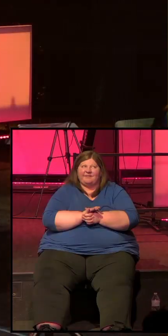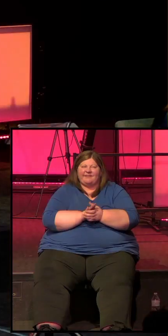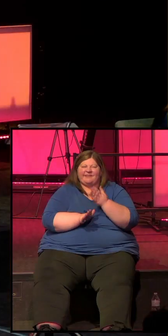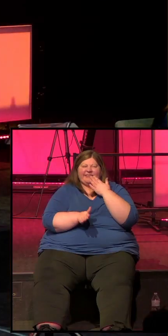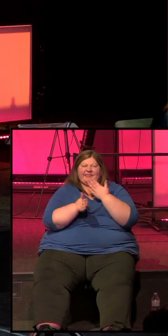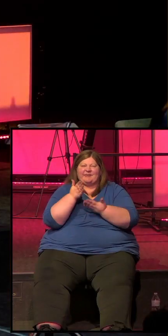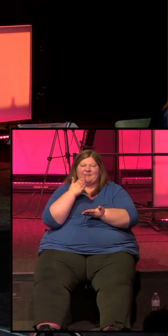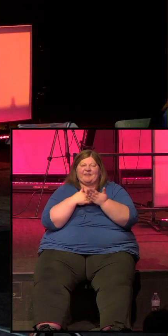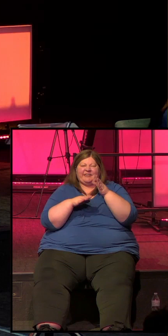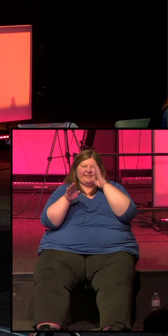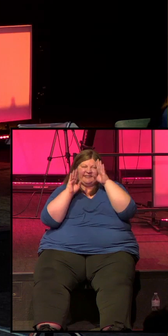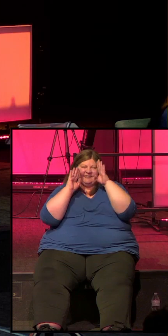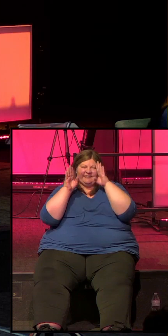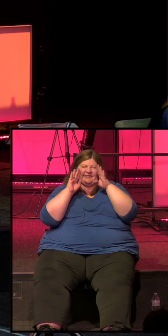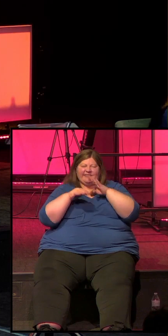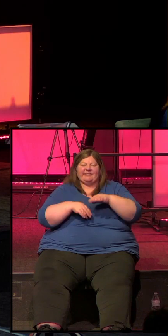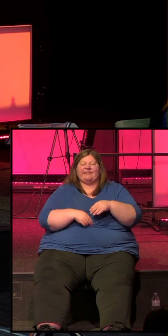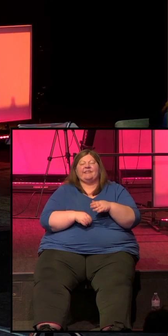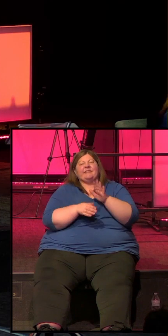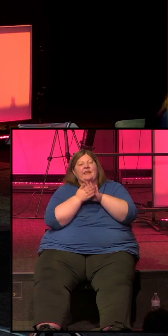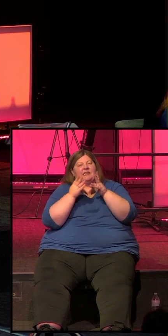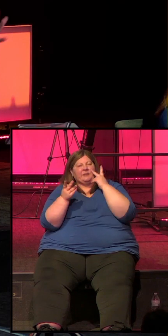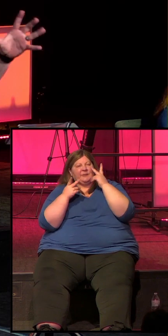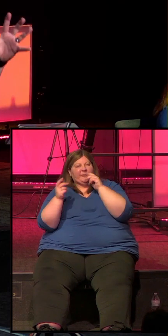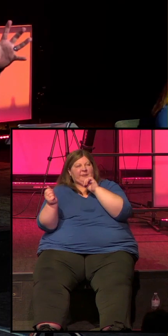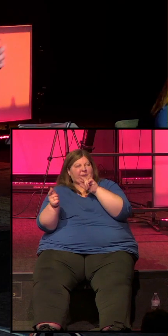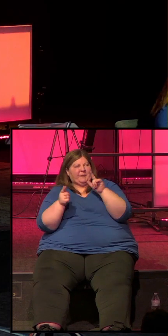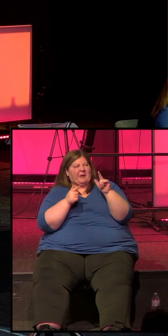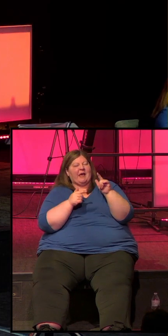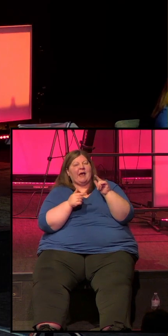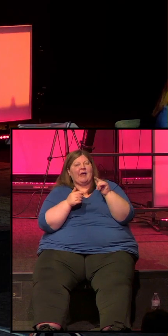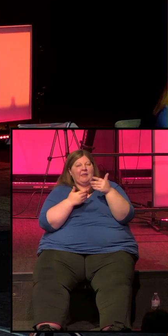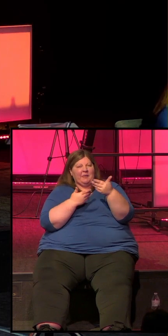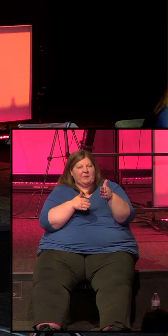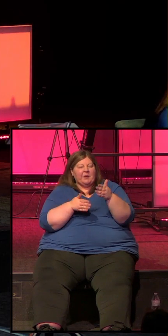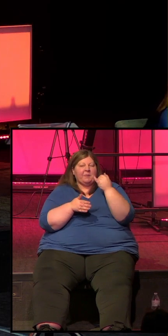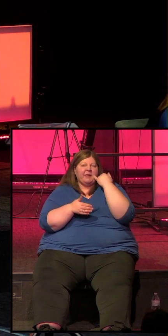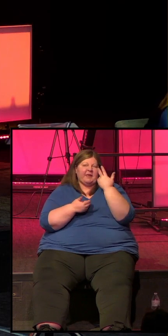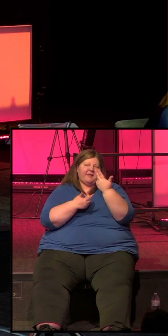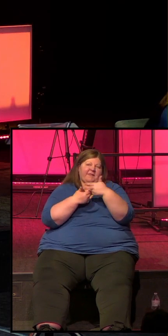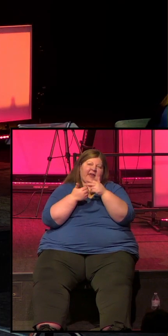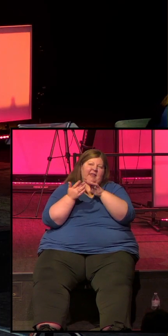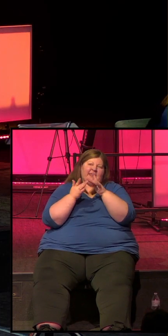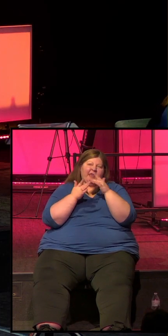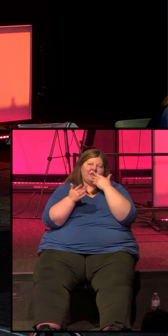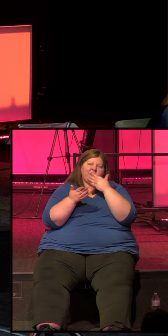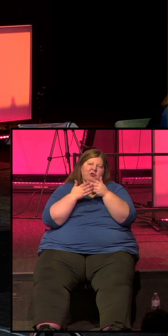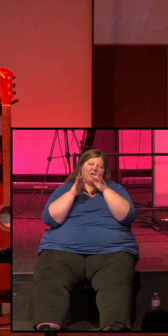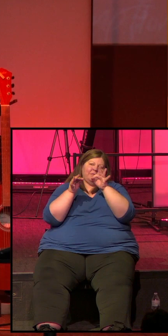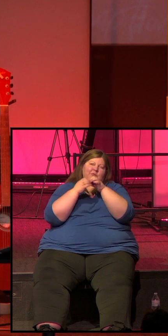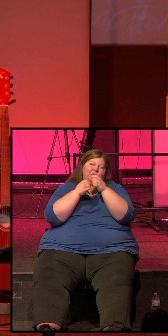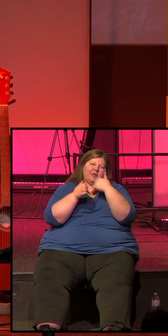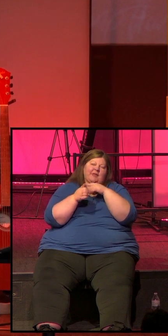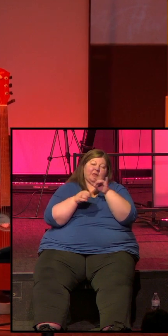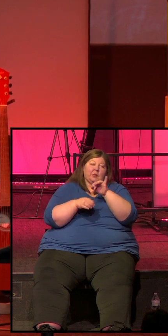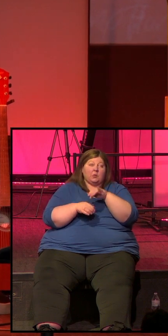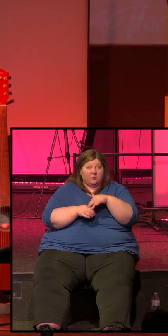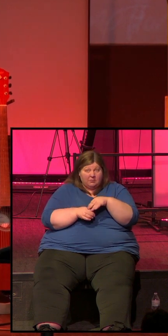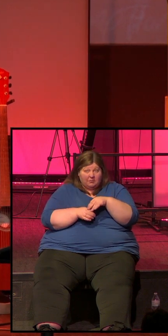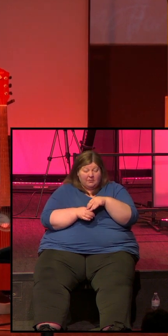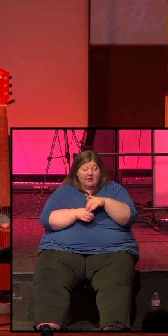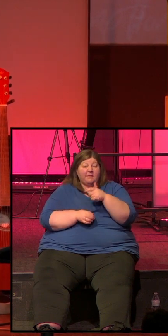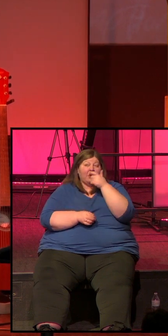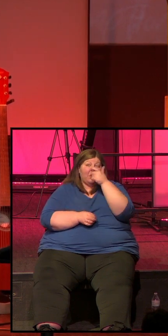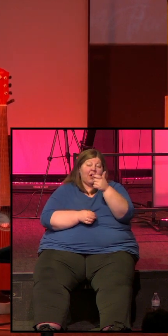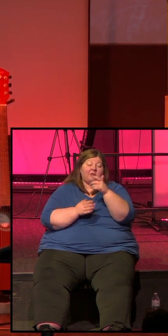Well, good morning, Frontline. It's good to see all of you. It's good to have you in the room. If you're joining online, it's good to have you as well. In fact, if you're watching